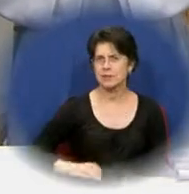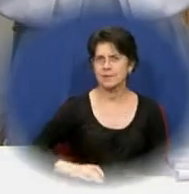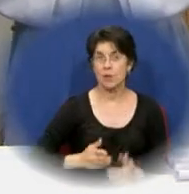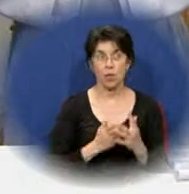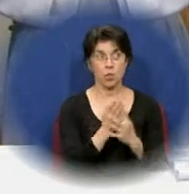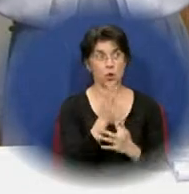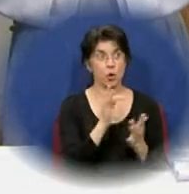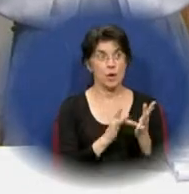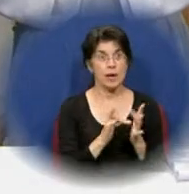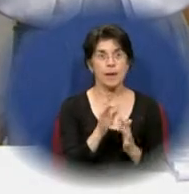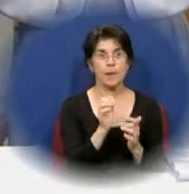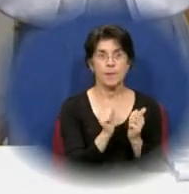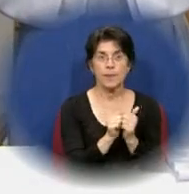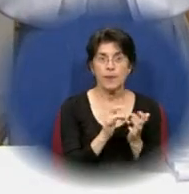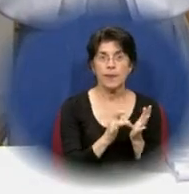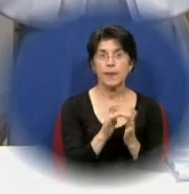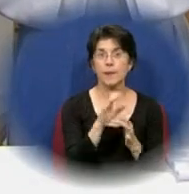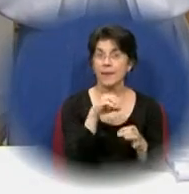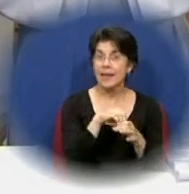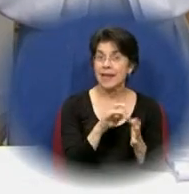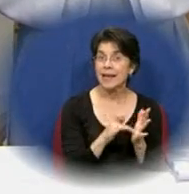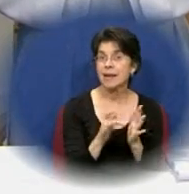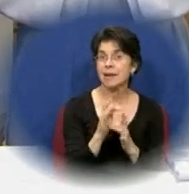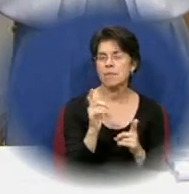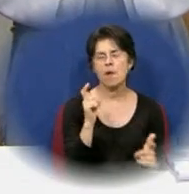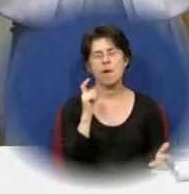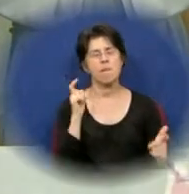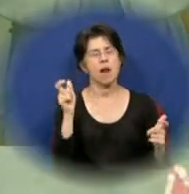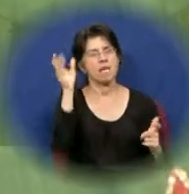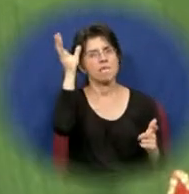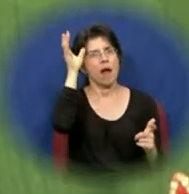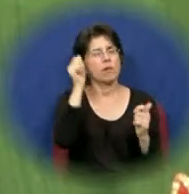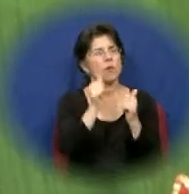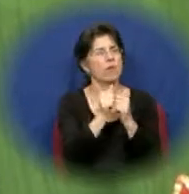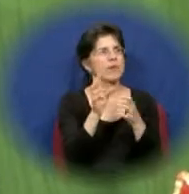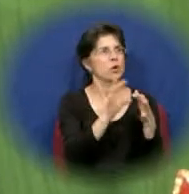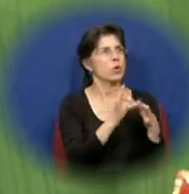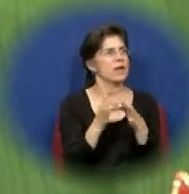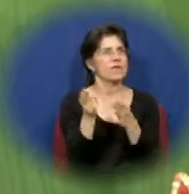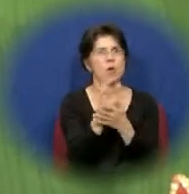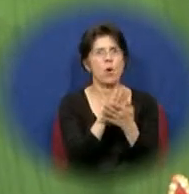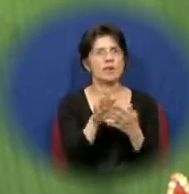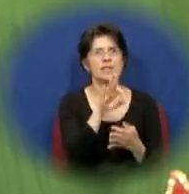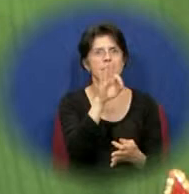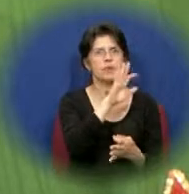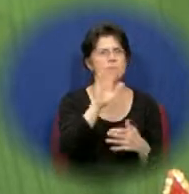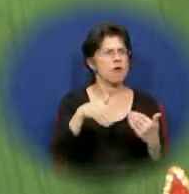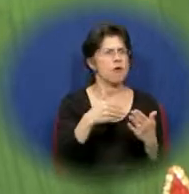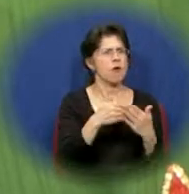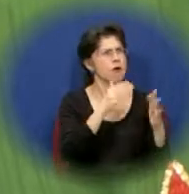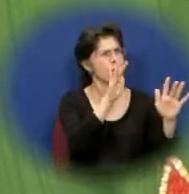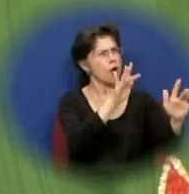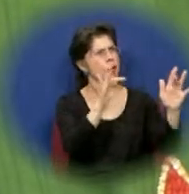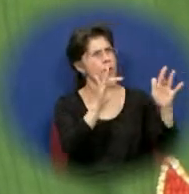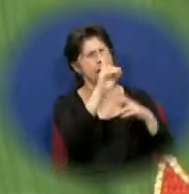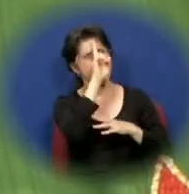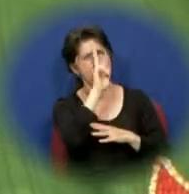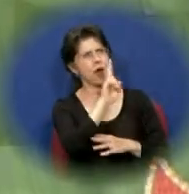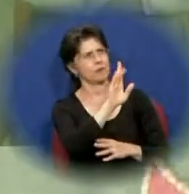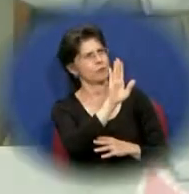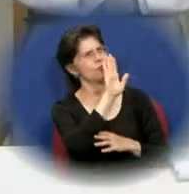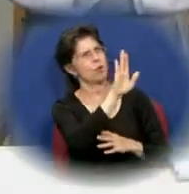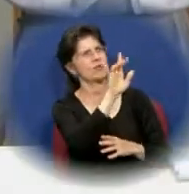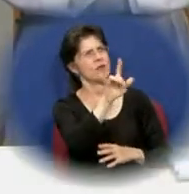Through him and with him and in him, O God, Almighty Father, in the unity of the Holy Spirit, all glory and honor is yours forever and